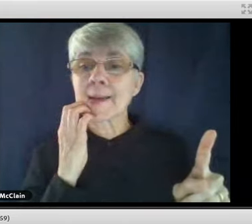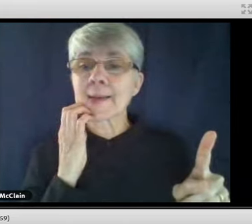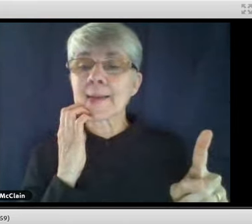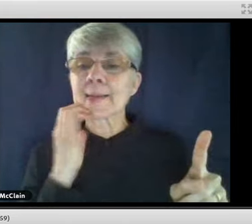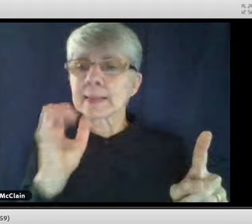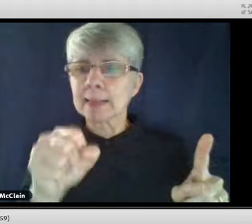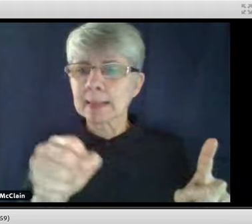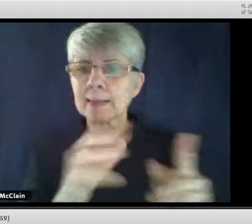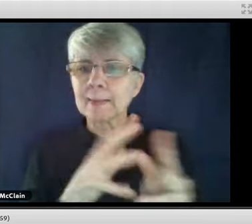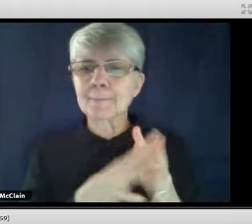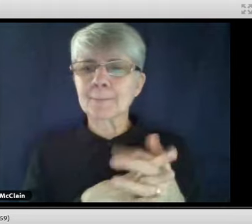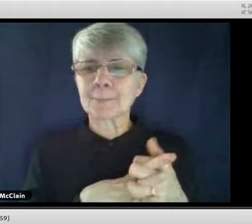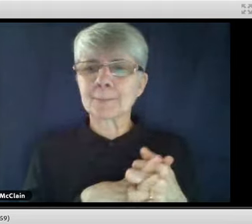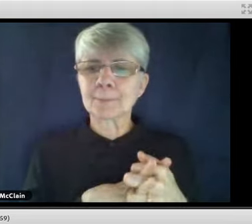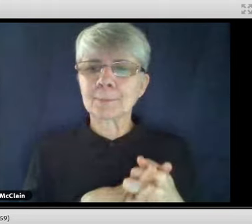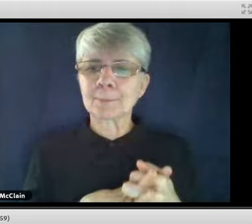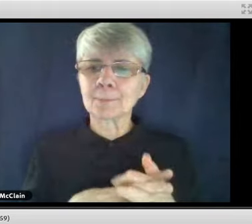yeah.